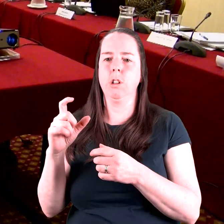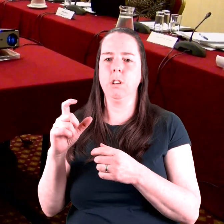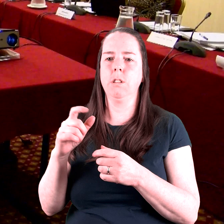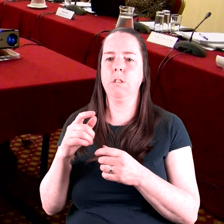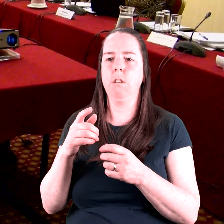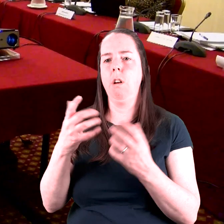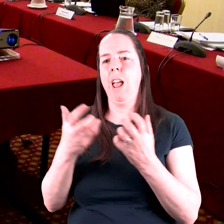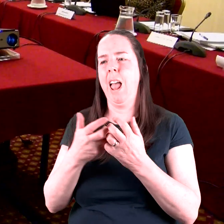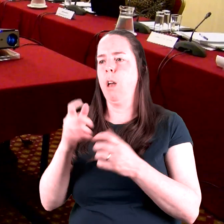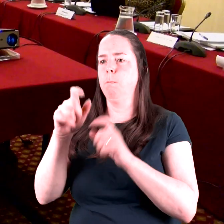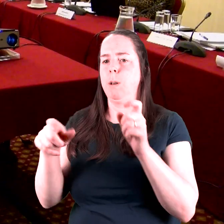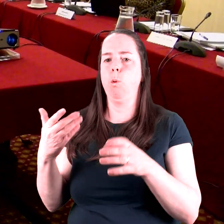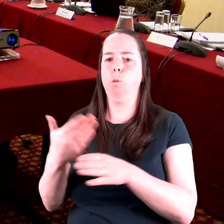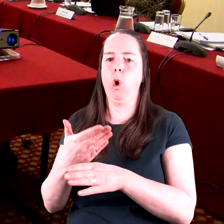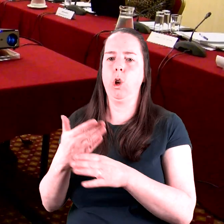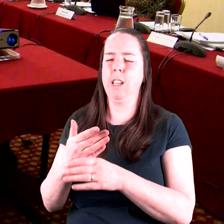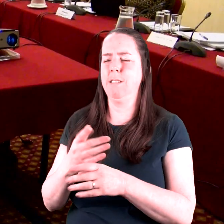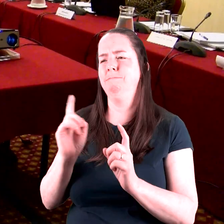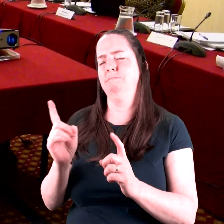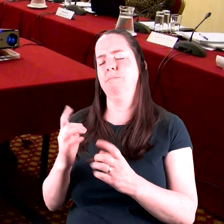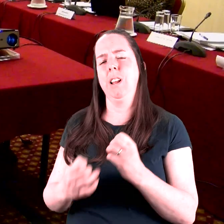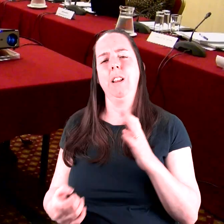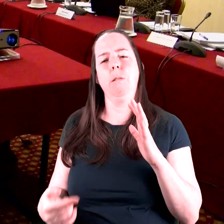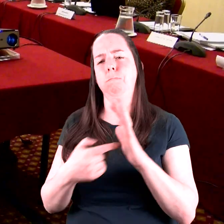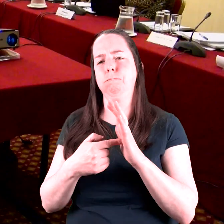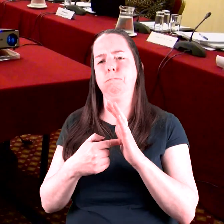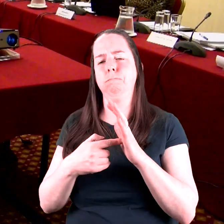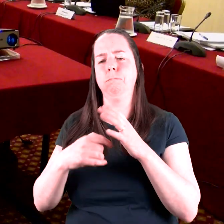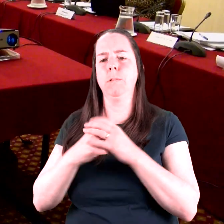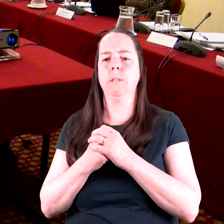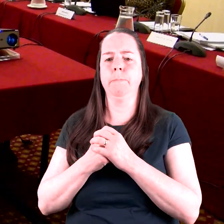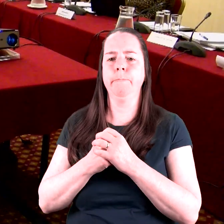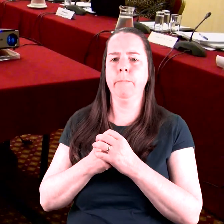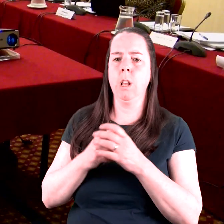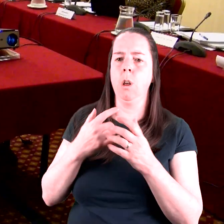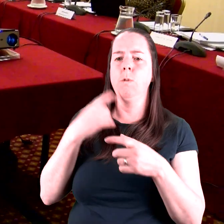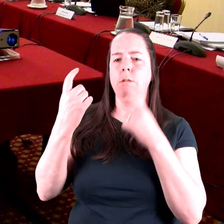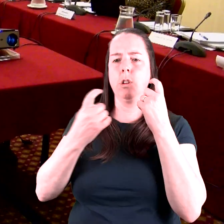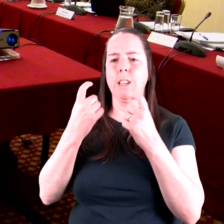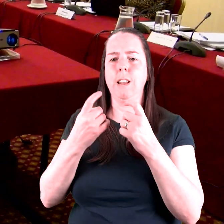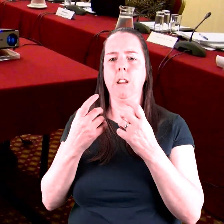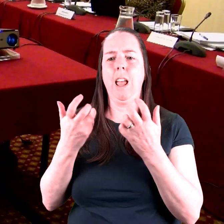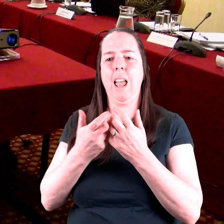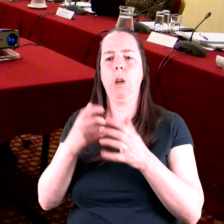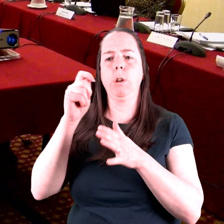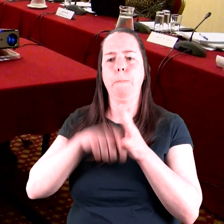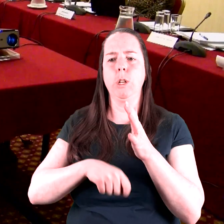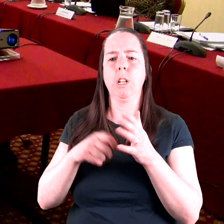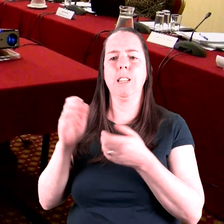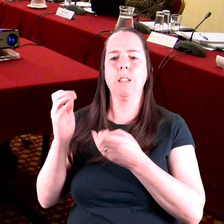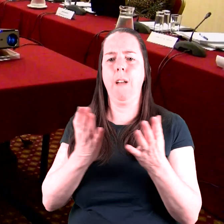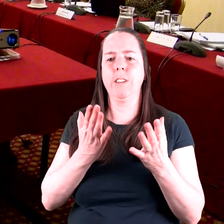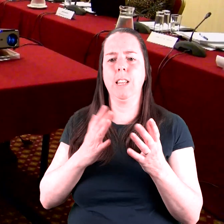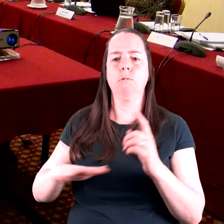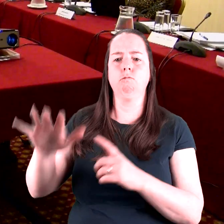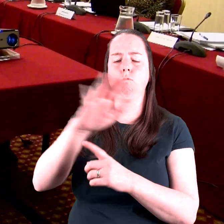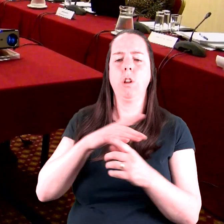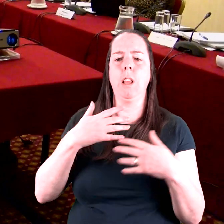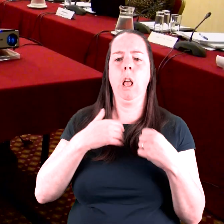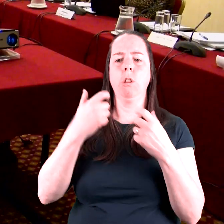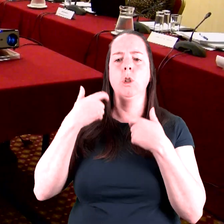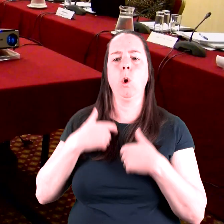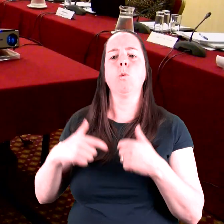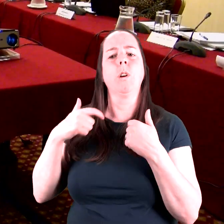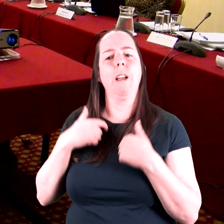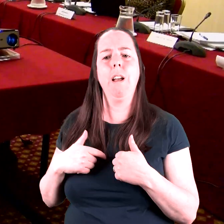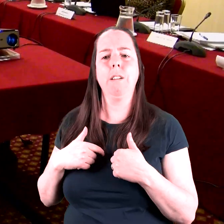and conditions of the way that people are working, and it's very important then while we're considering the way we commission services across health